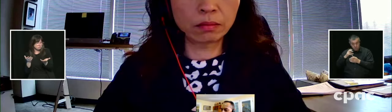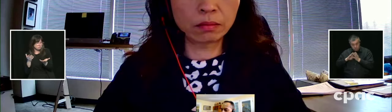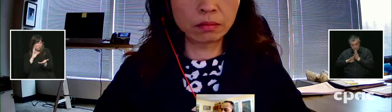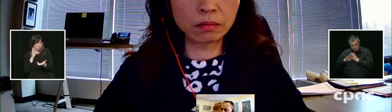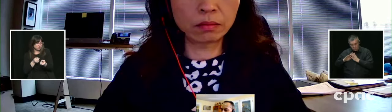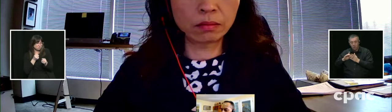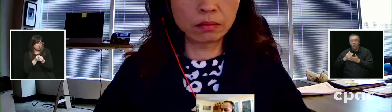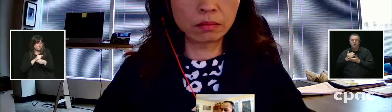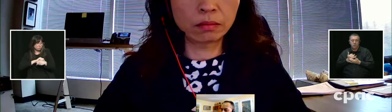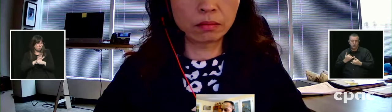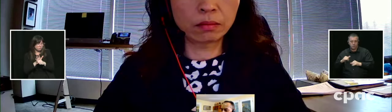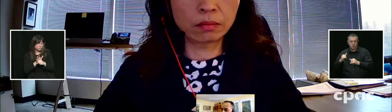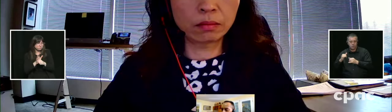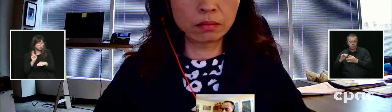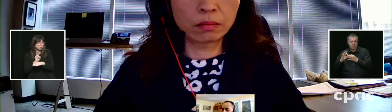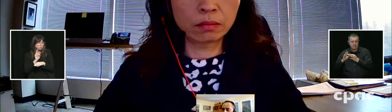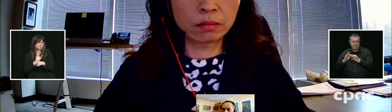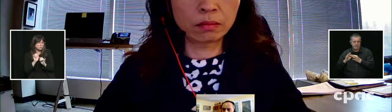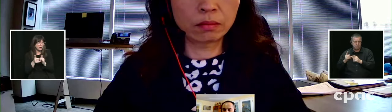and how they should be used.